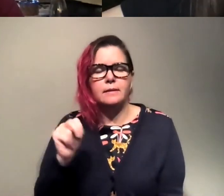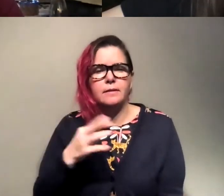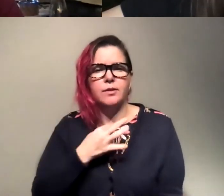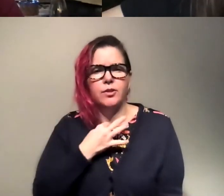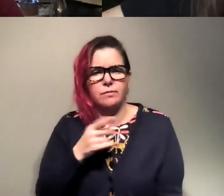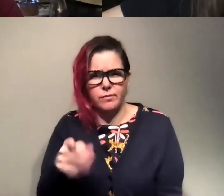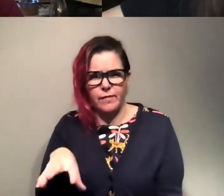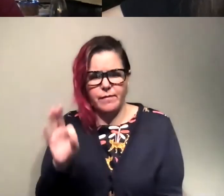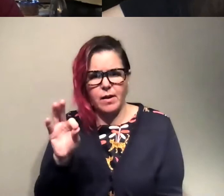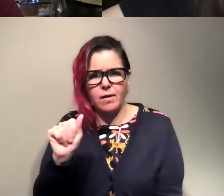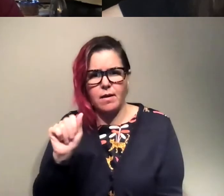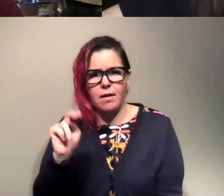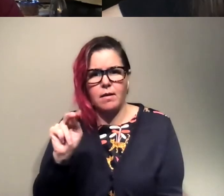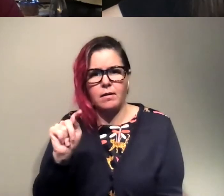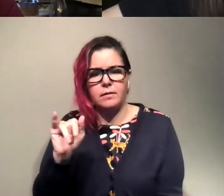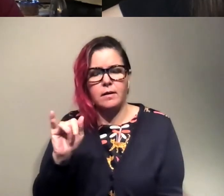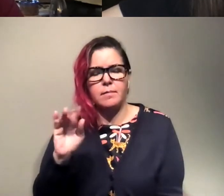an antibiotic that can stop the flu?